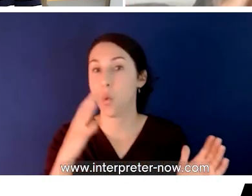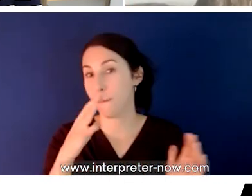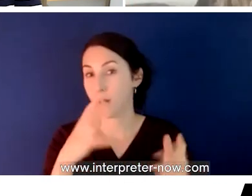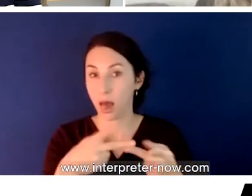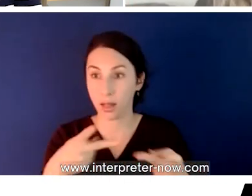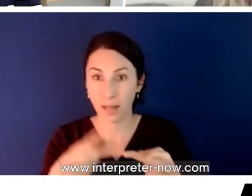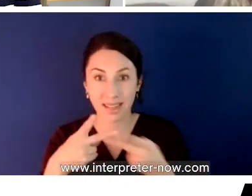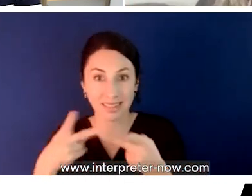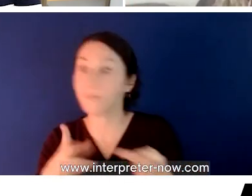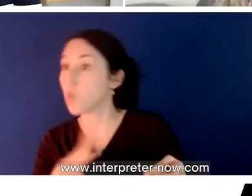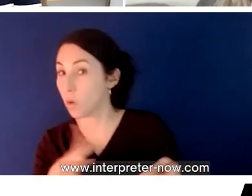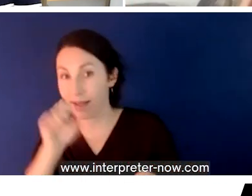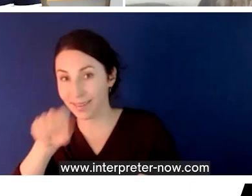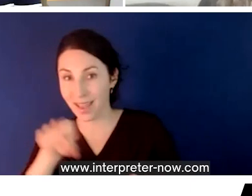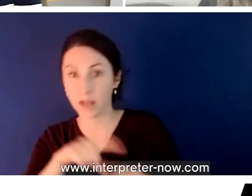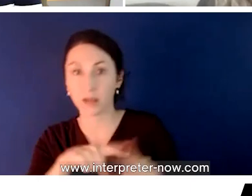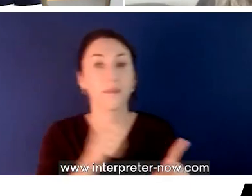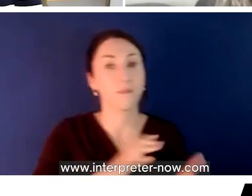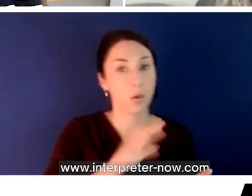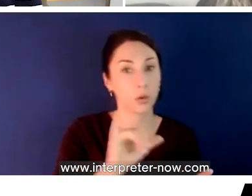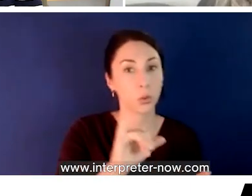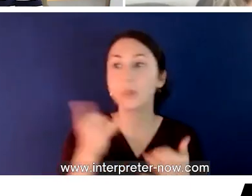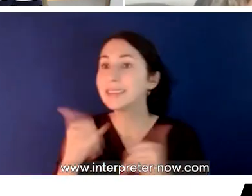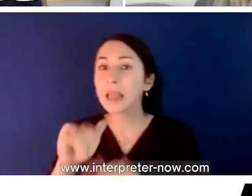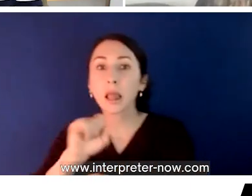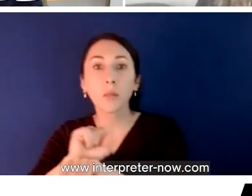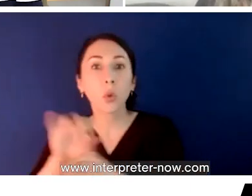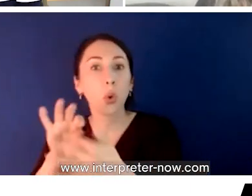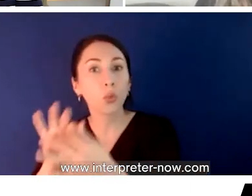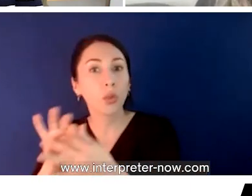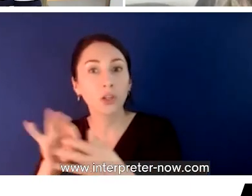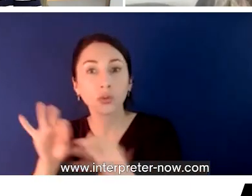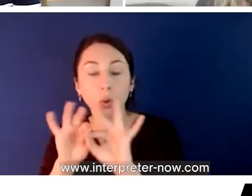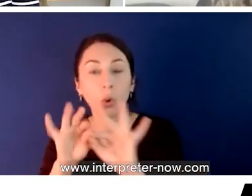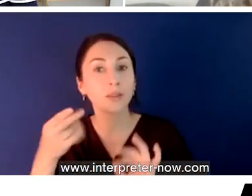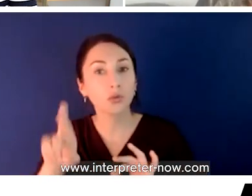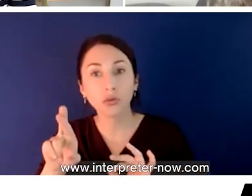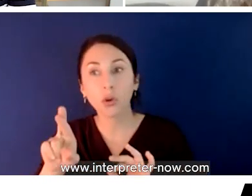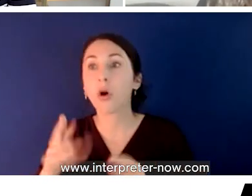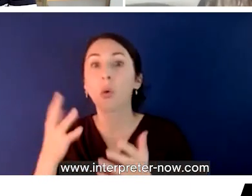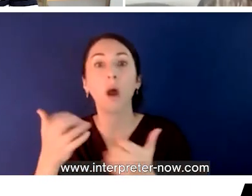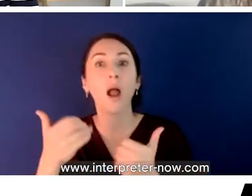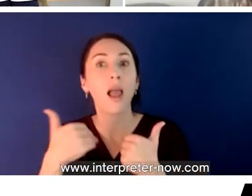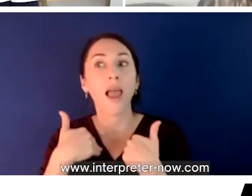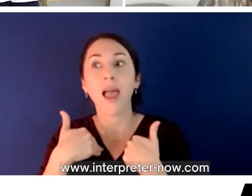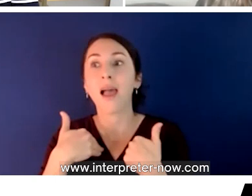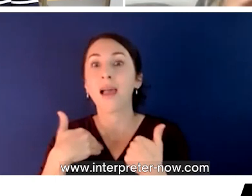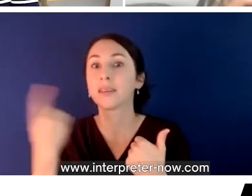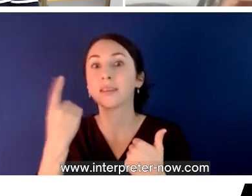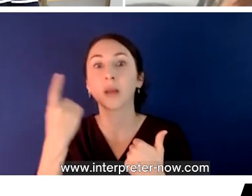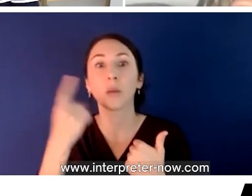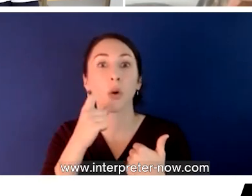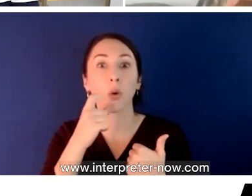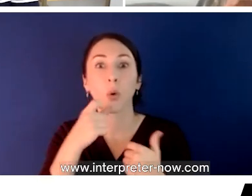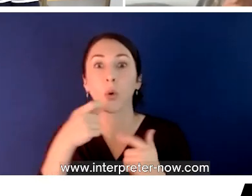right? You still want to have employee relations. You still want to have HR, right? You still want to have a whistleblower hotline, but those are all formal channels. And